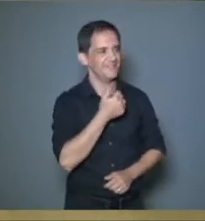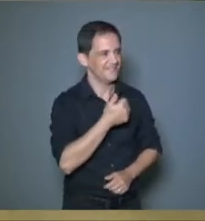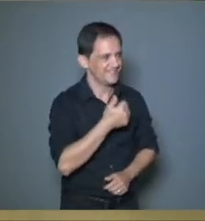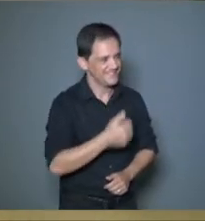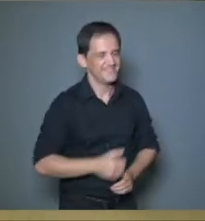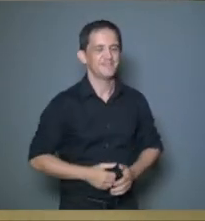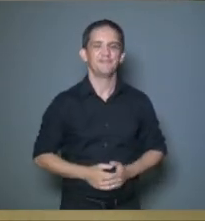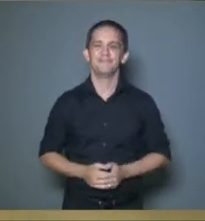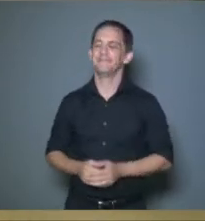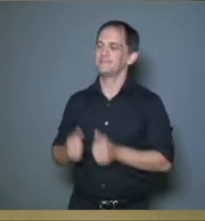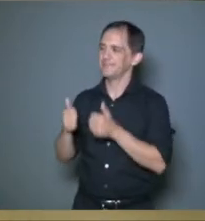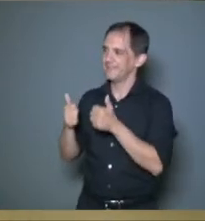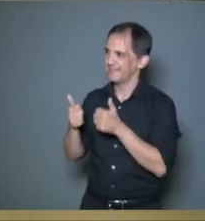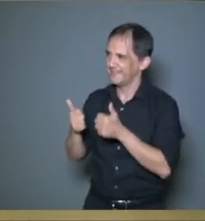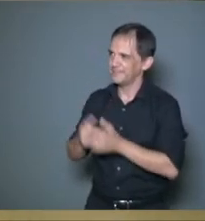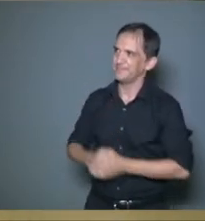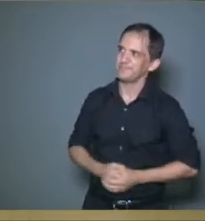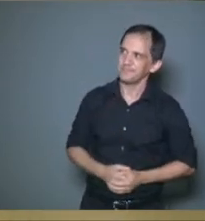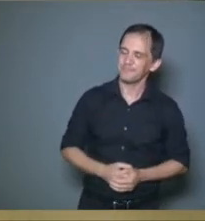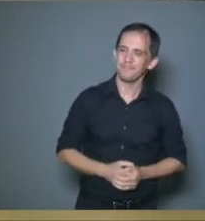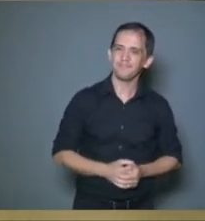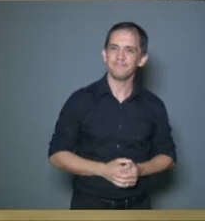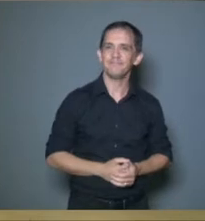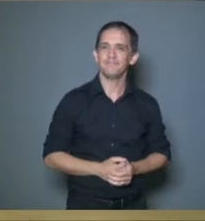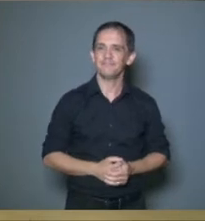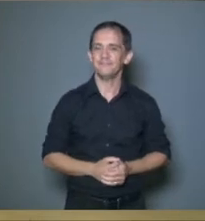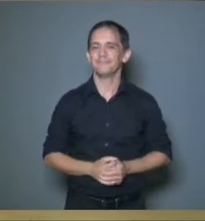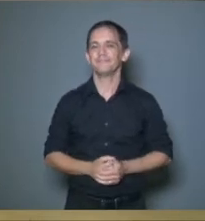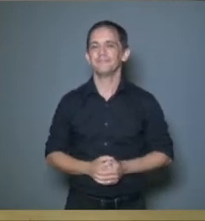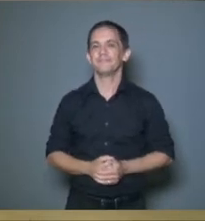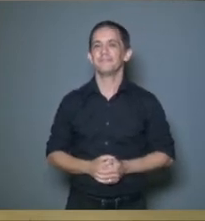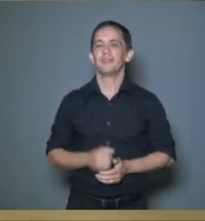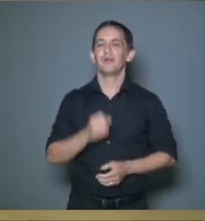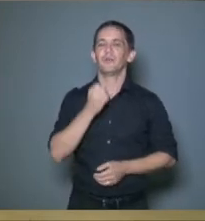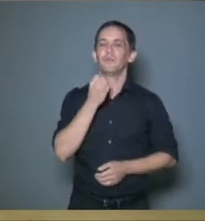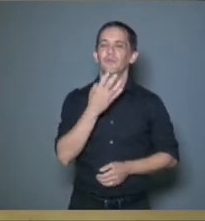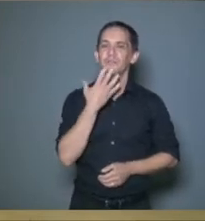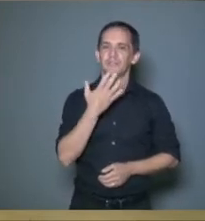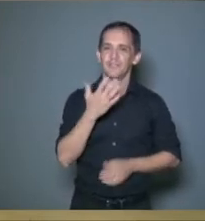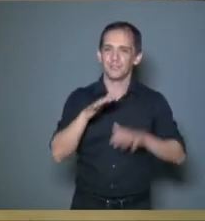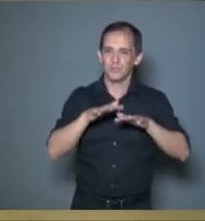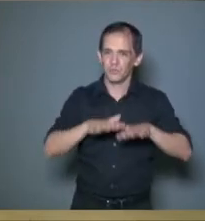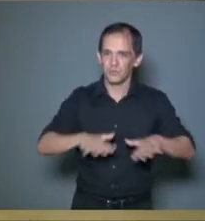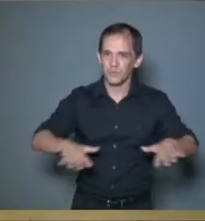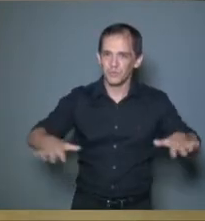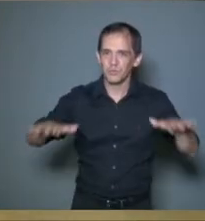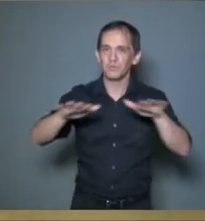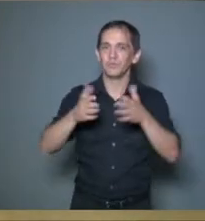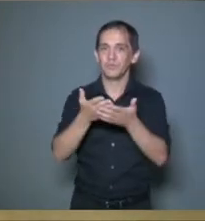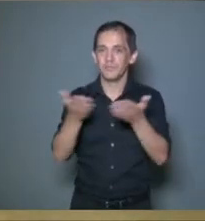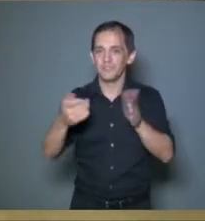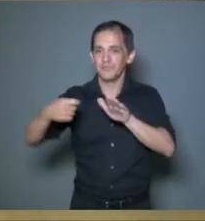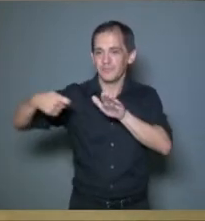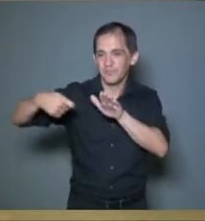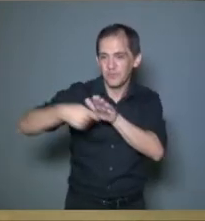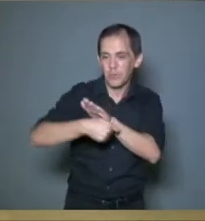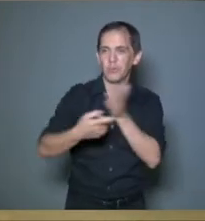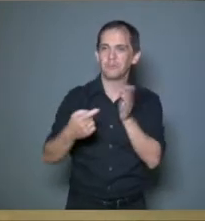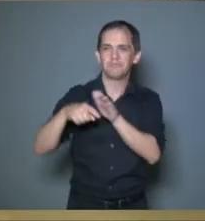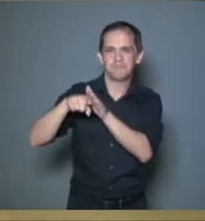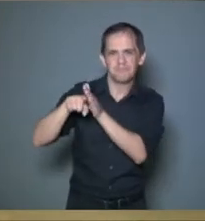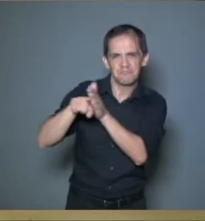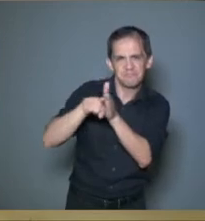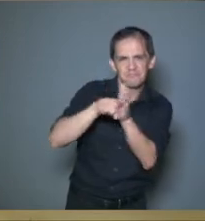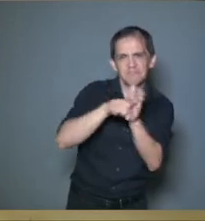Good afternoon, Pavinato. Over to you. Thank you so much. Good afternoon, everyone, all our